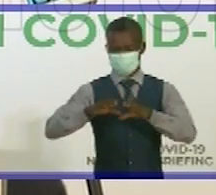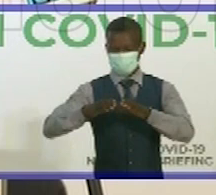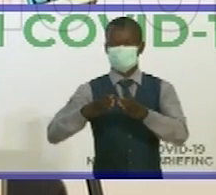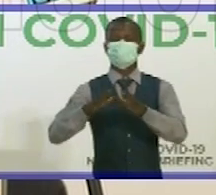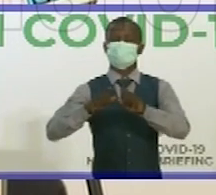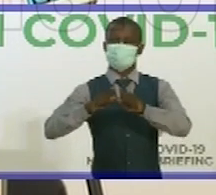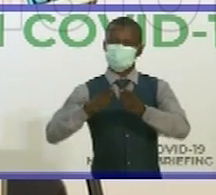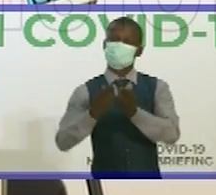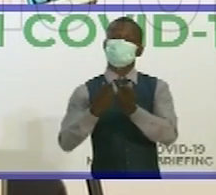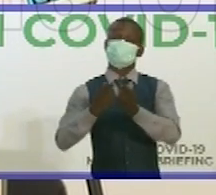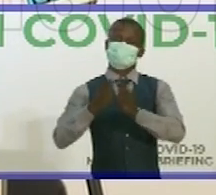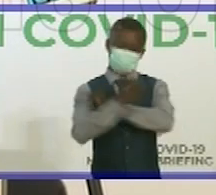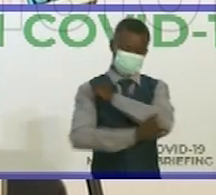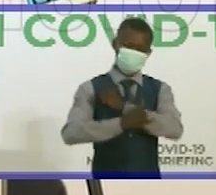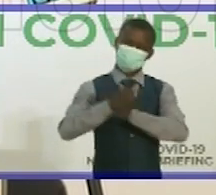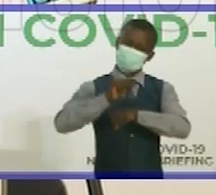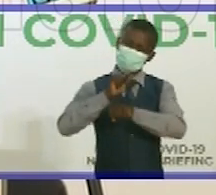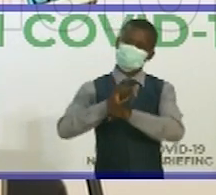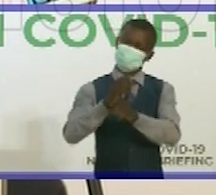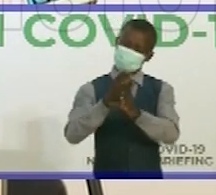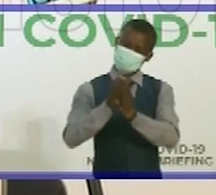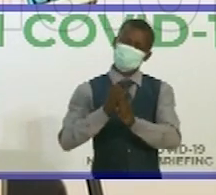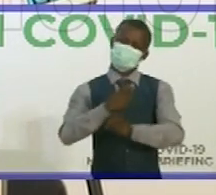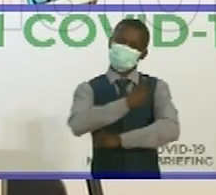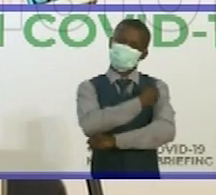access to vaccines. That initiative